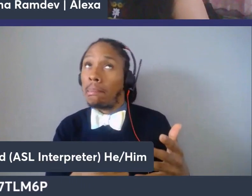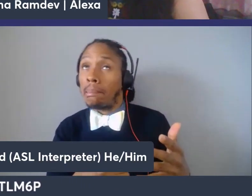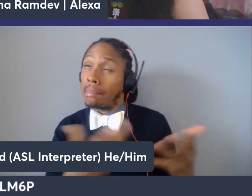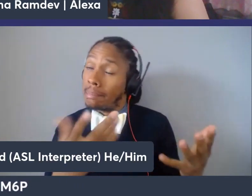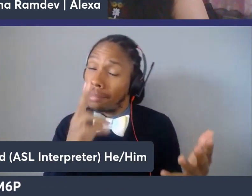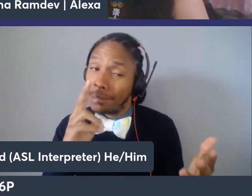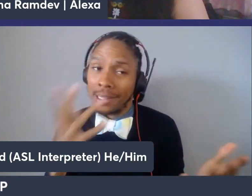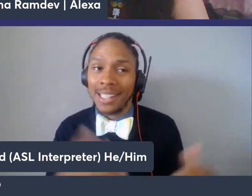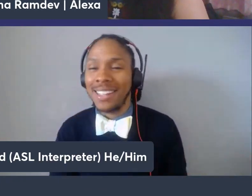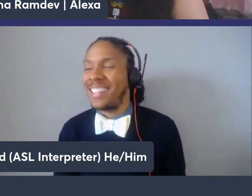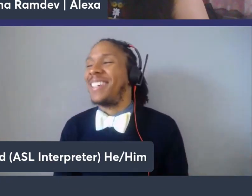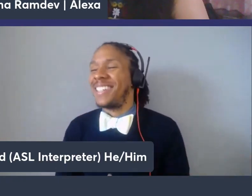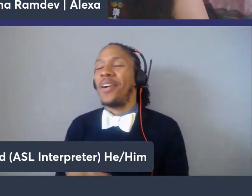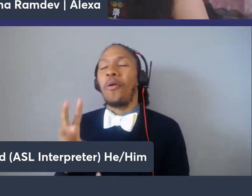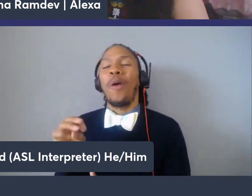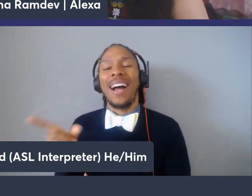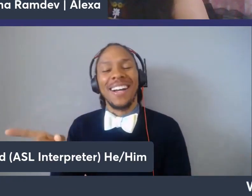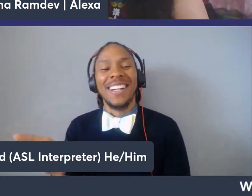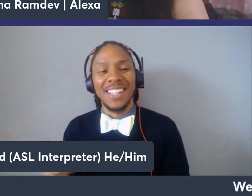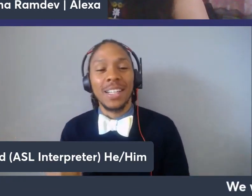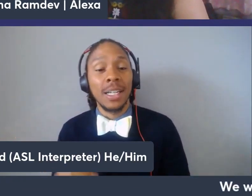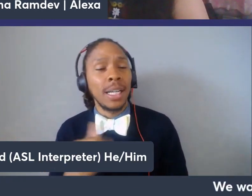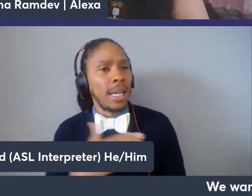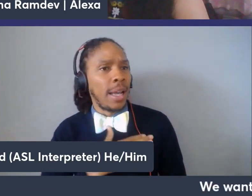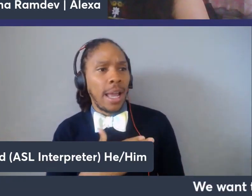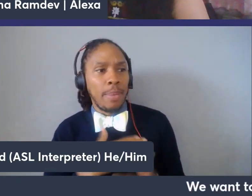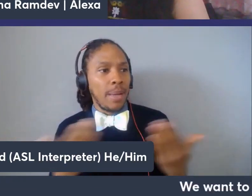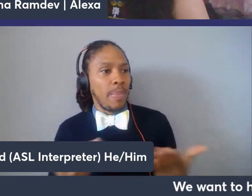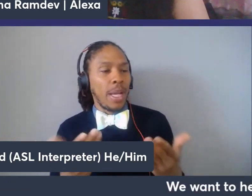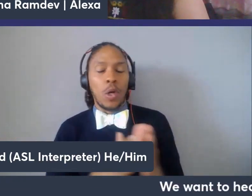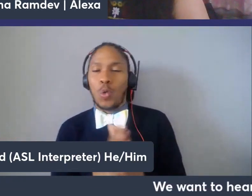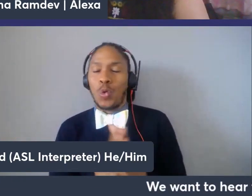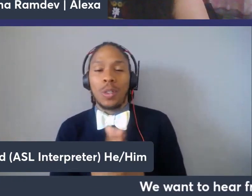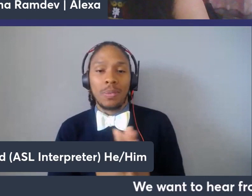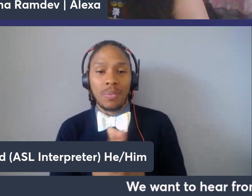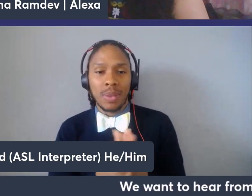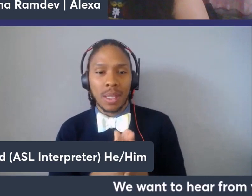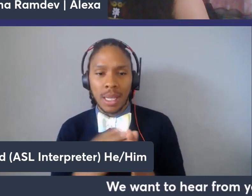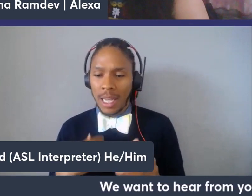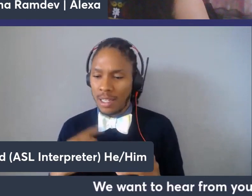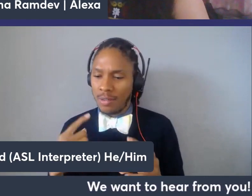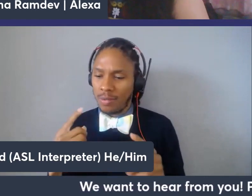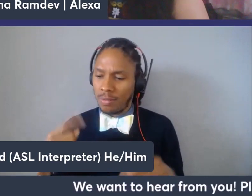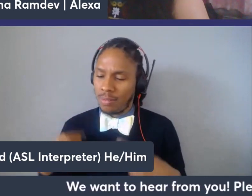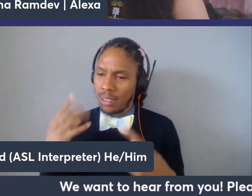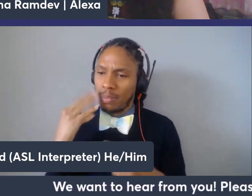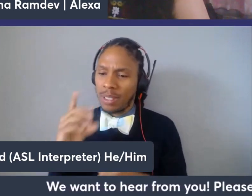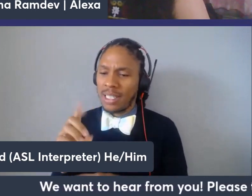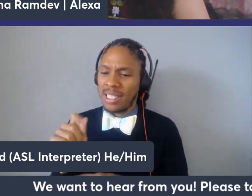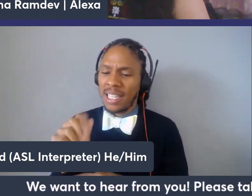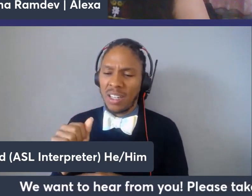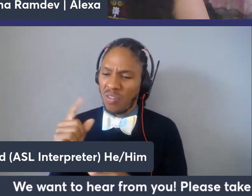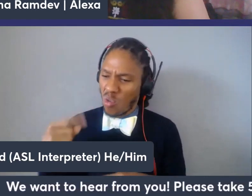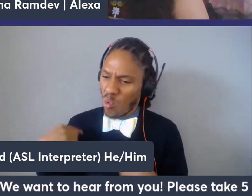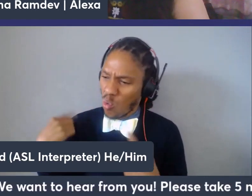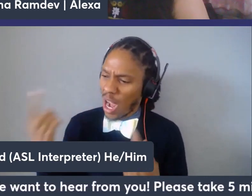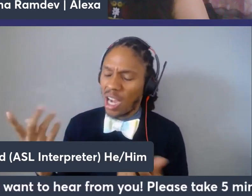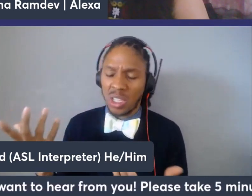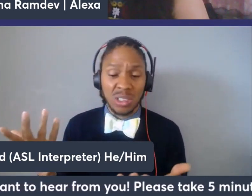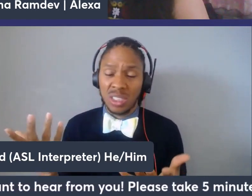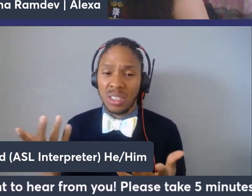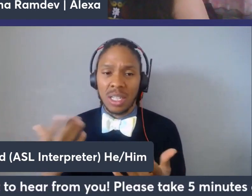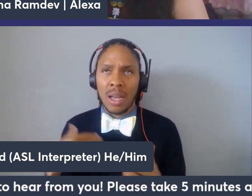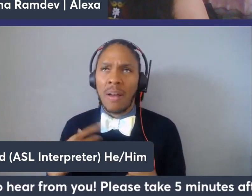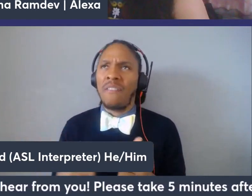wow. Wow. But yeah. Wow. Great to be here today. I don't know. I've been in the data space for a while. I think I